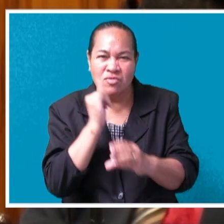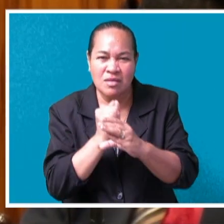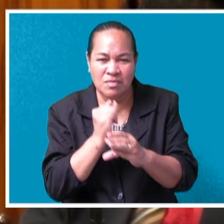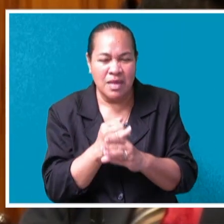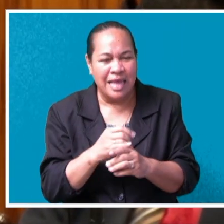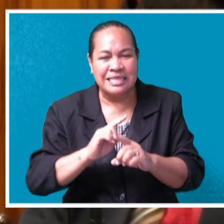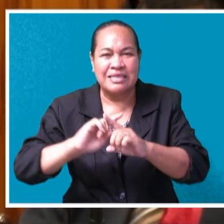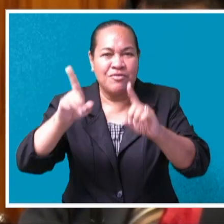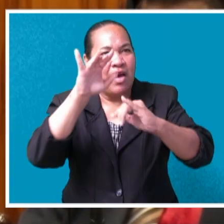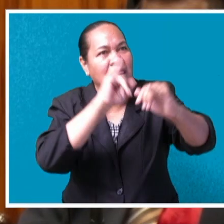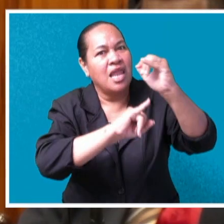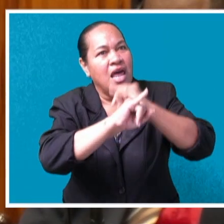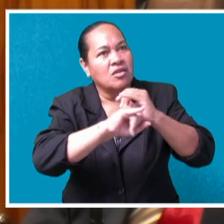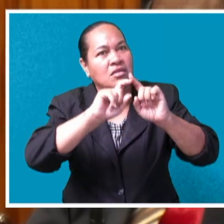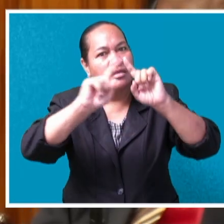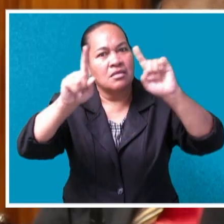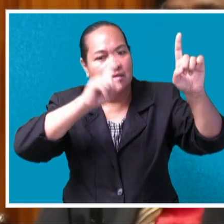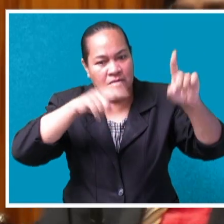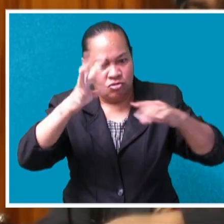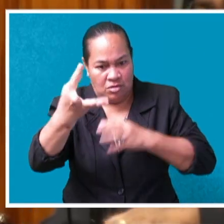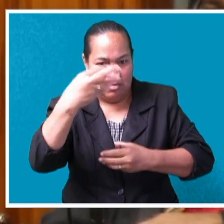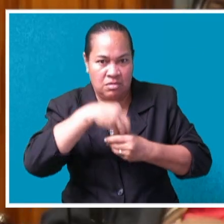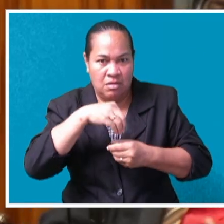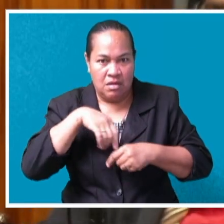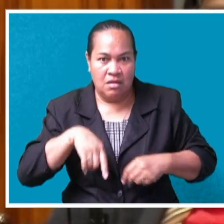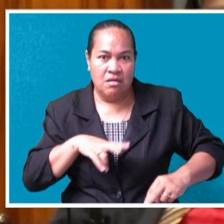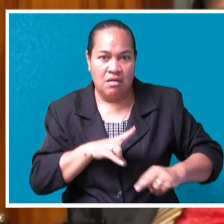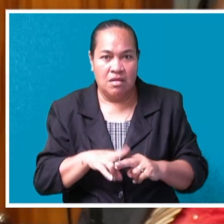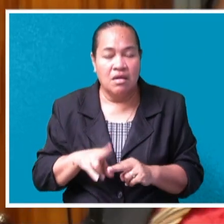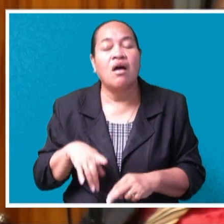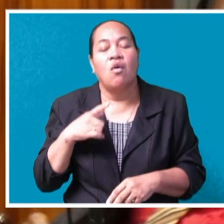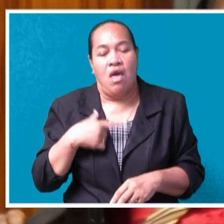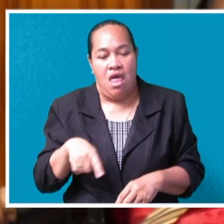These threats have direct consequences for communities across Fiji.